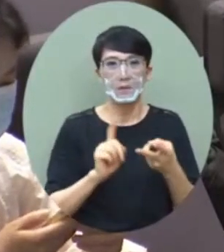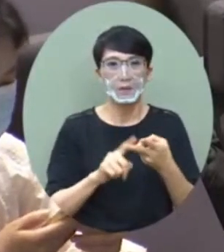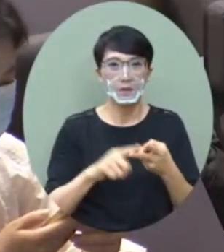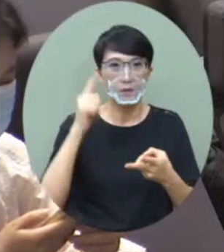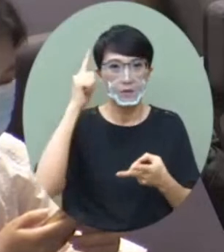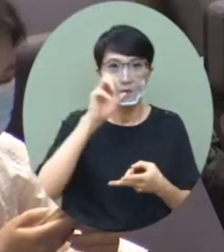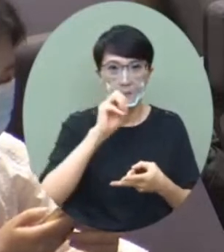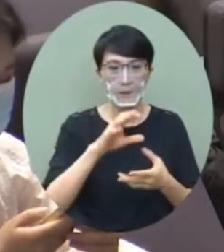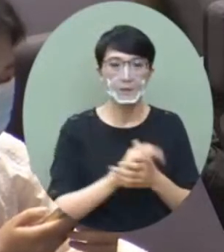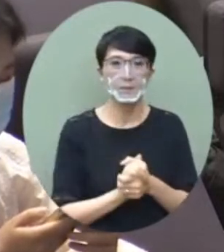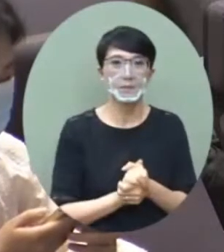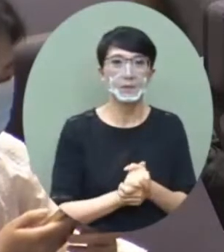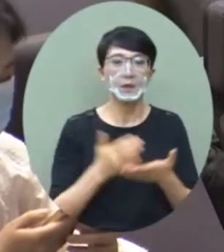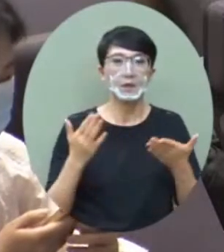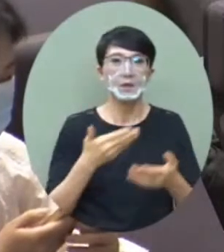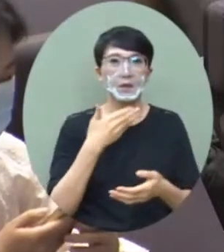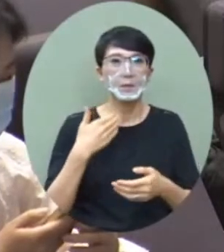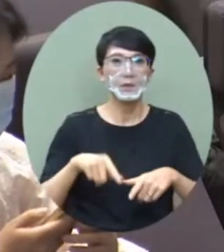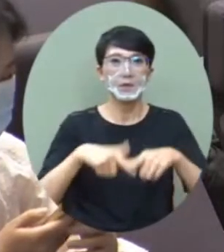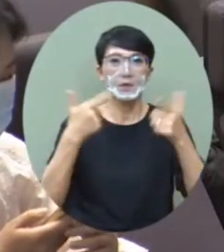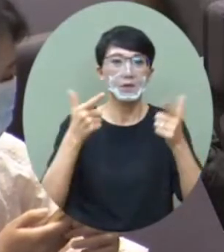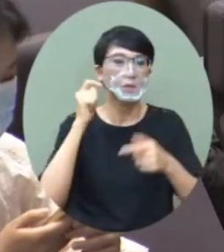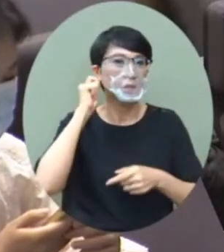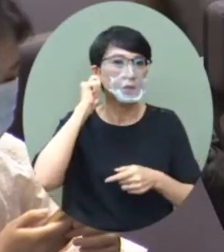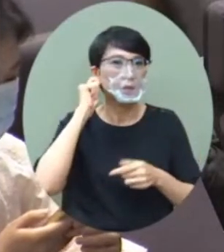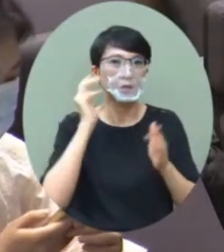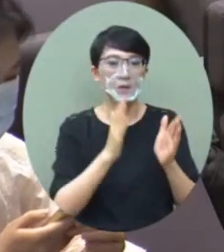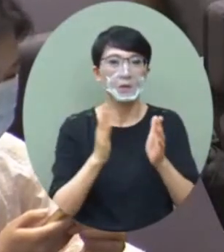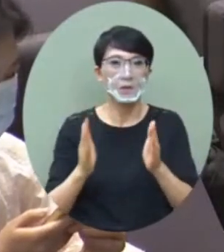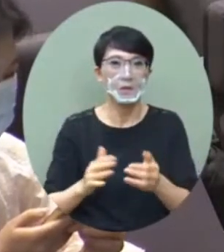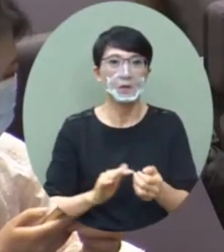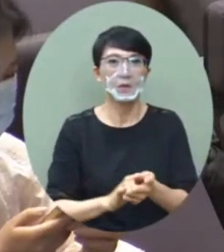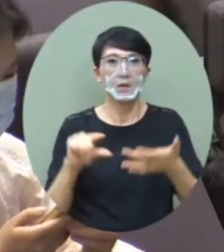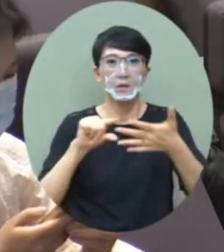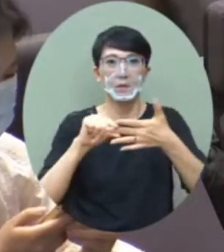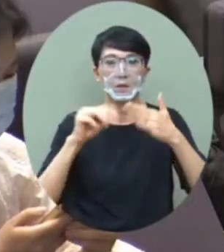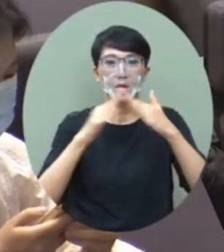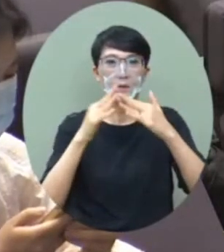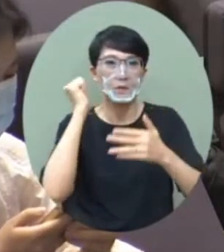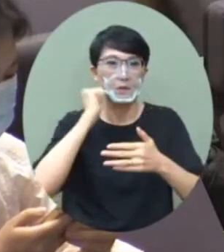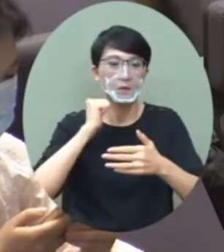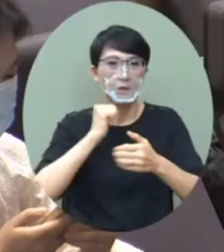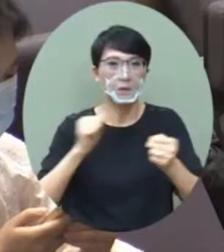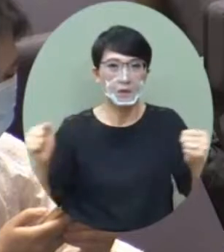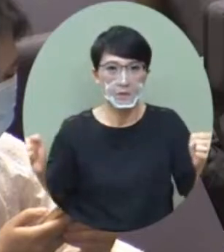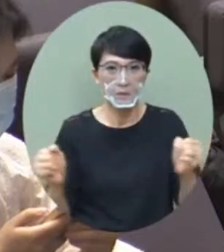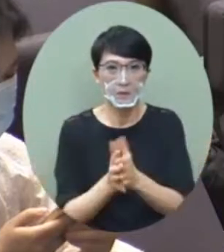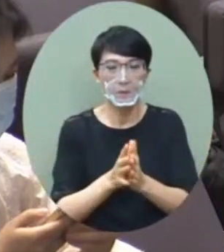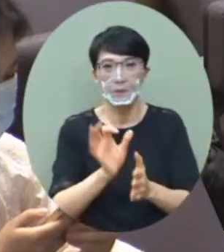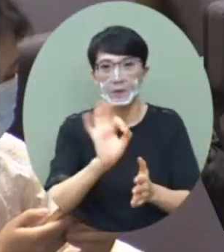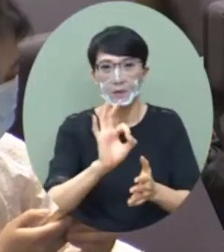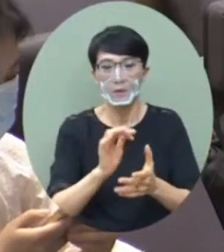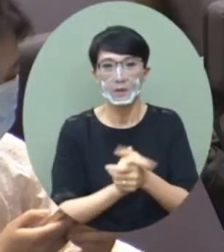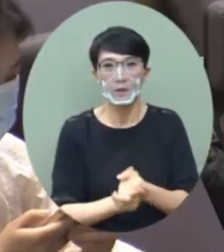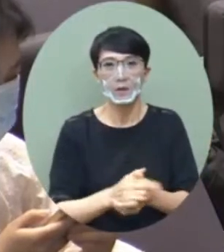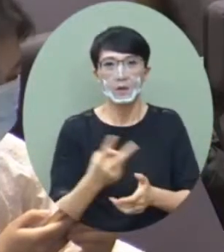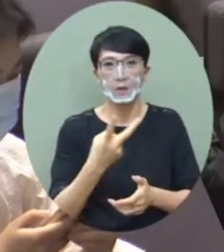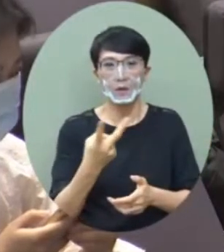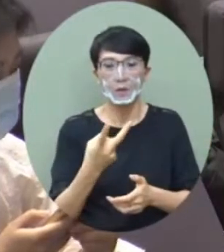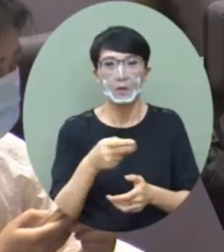survive? Was it due to a lack of care since there were too many patients this morning? Mrs. Lam said that